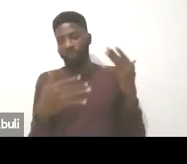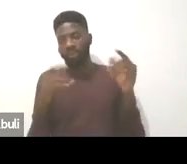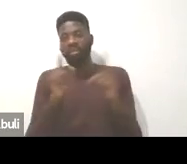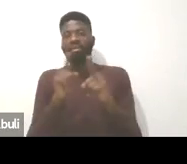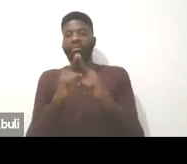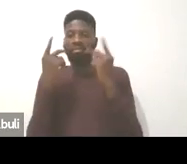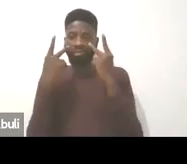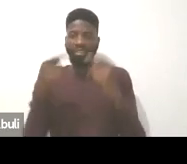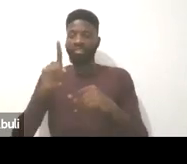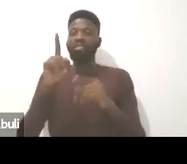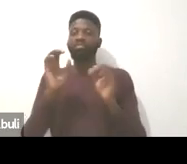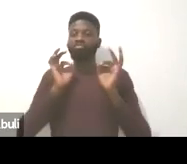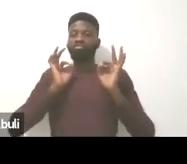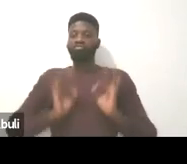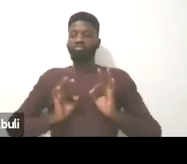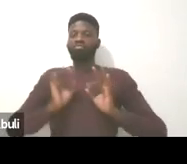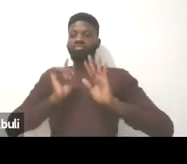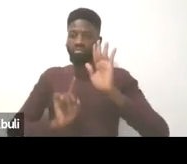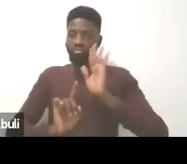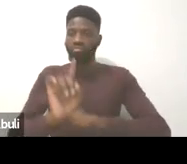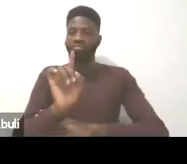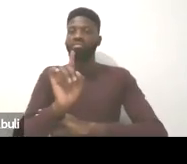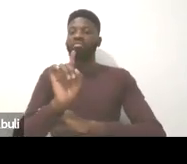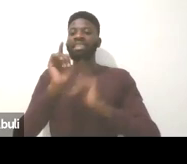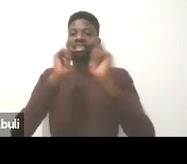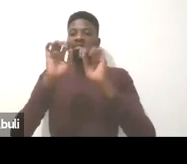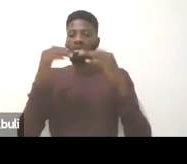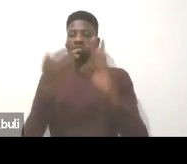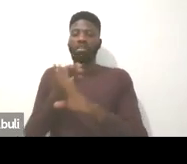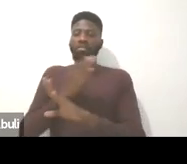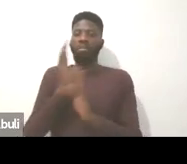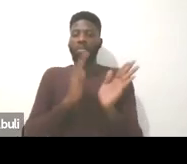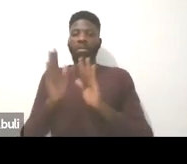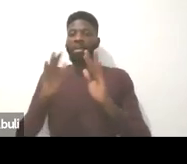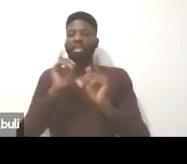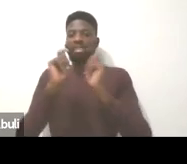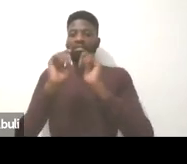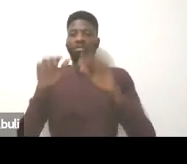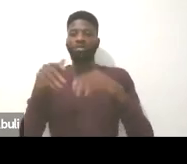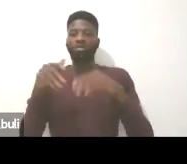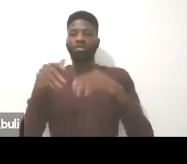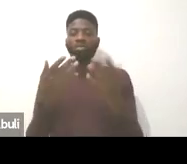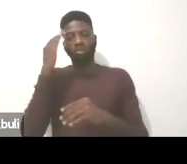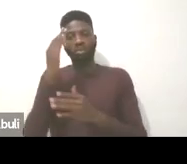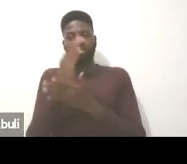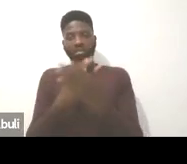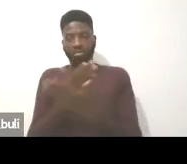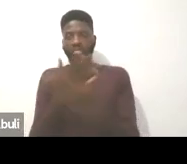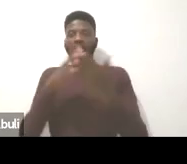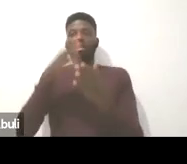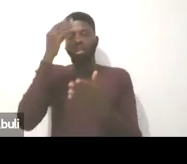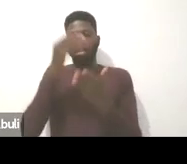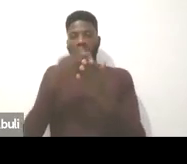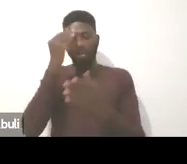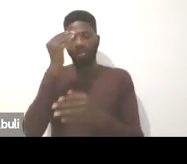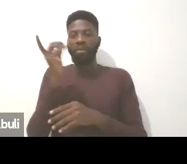yourself in an interview? How do you prepare for an interview? I know these are things that we've gone through in class or maybe in high school because